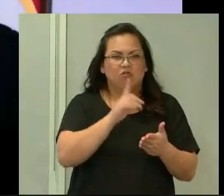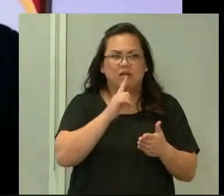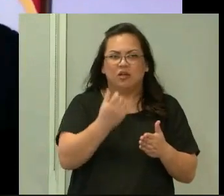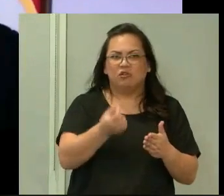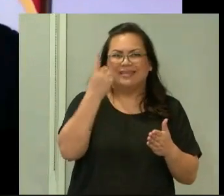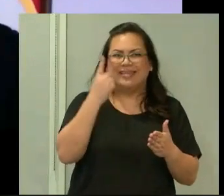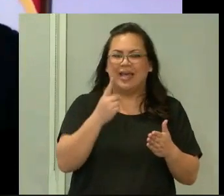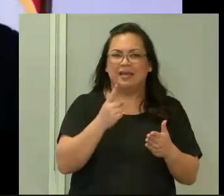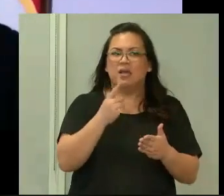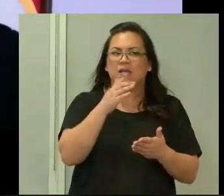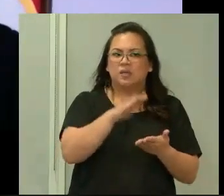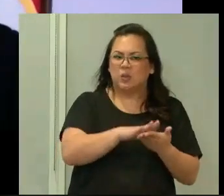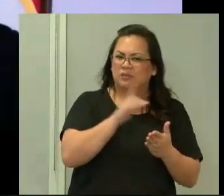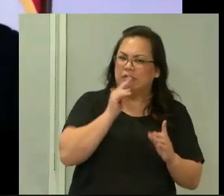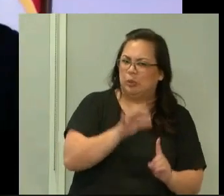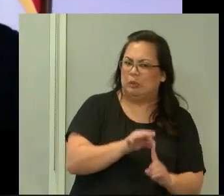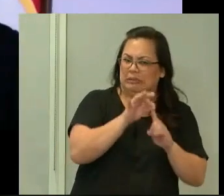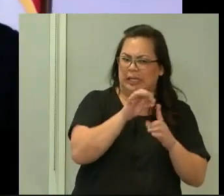school communities.